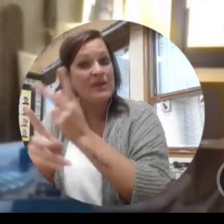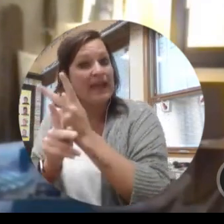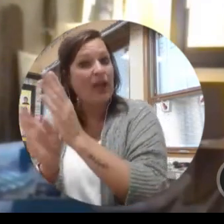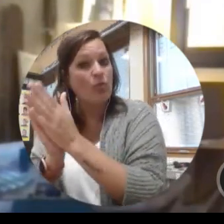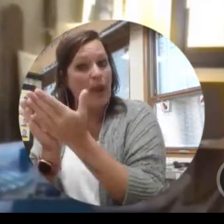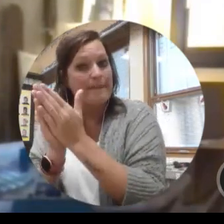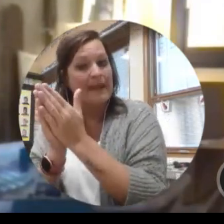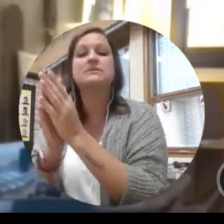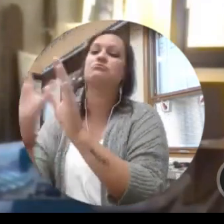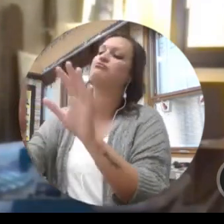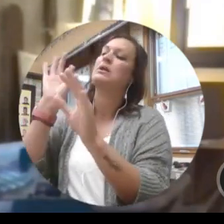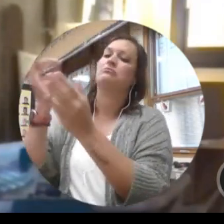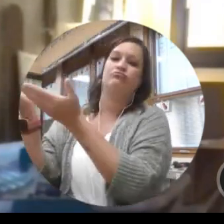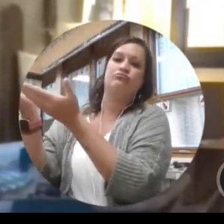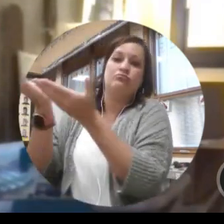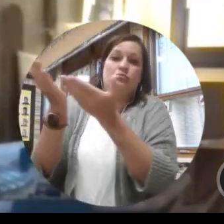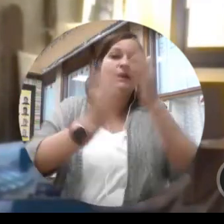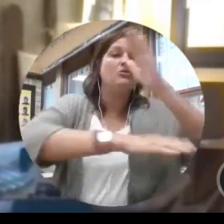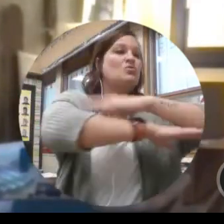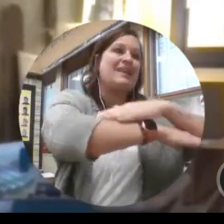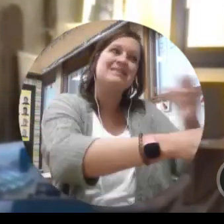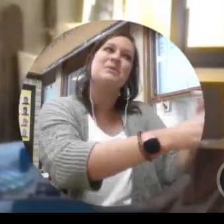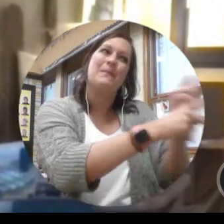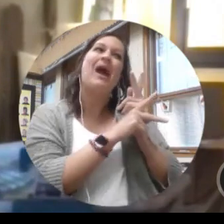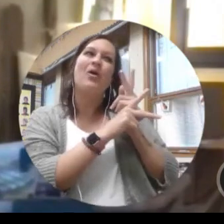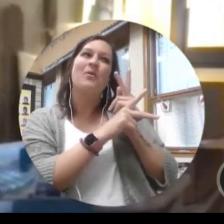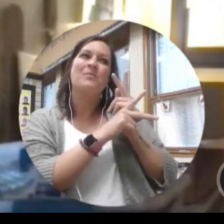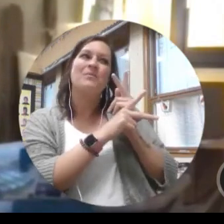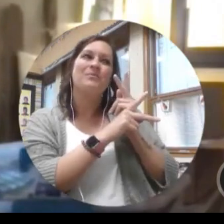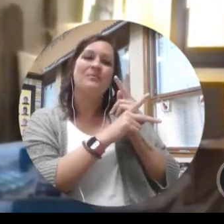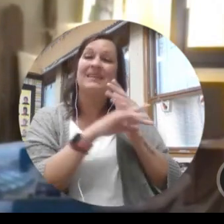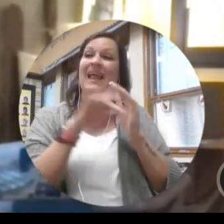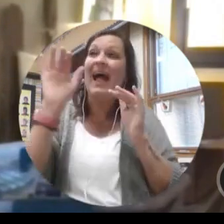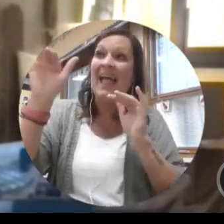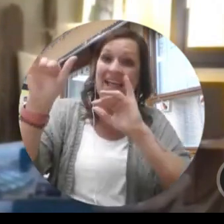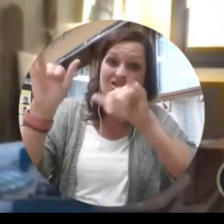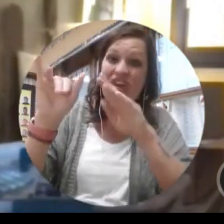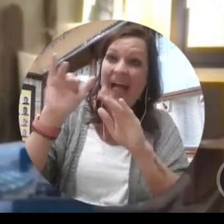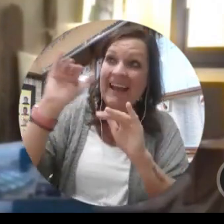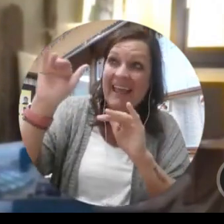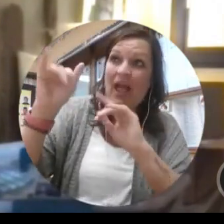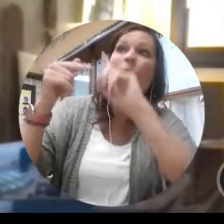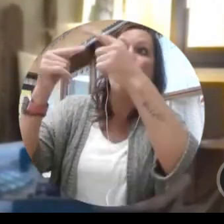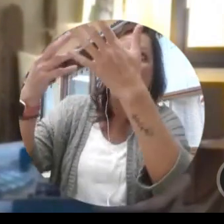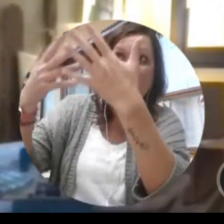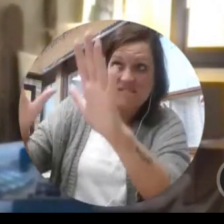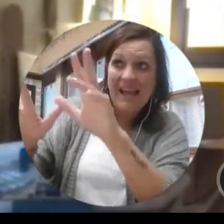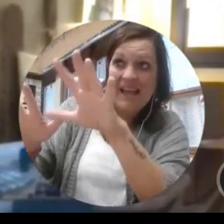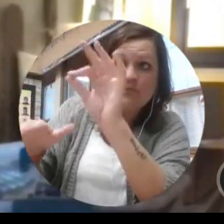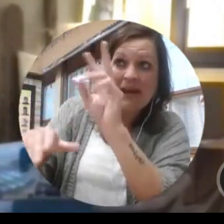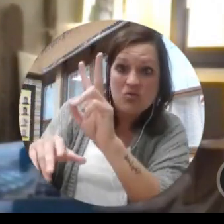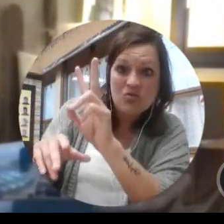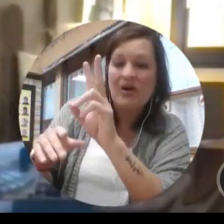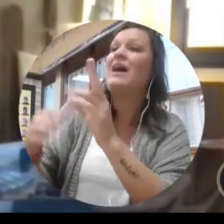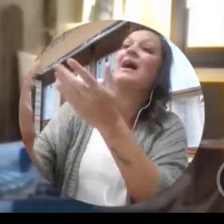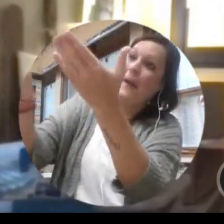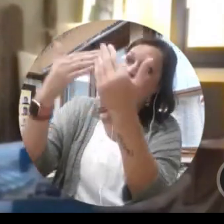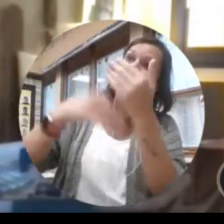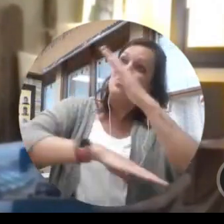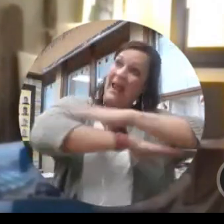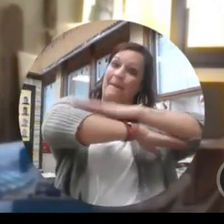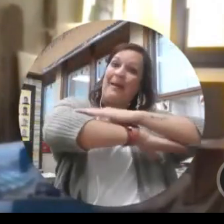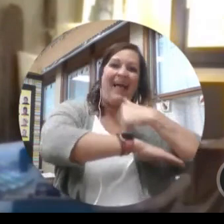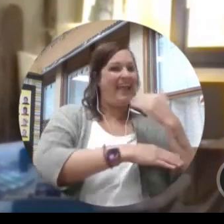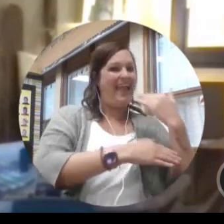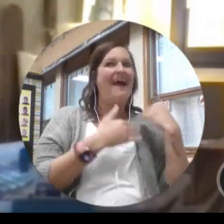out. On my way, I passed Jack. "Hey, after you get your books, meet me at one of the tables by the window," I said. "I have a plan."